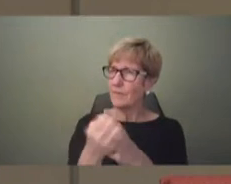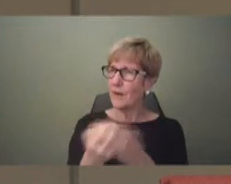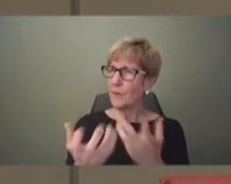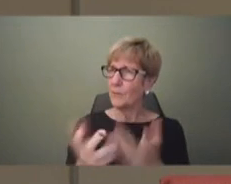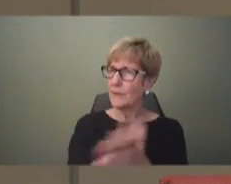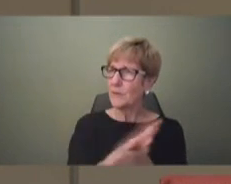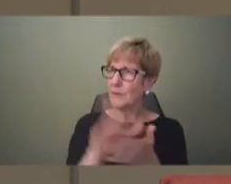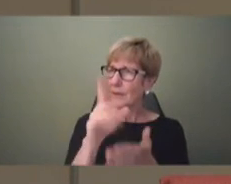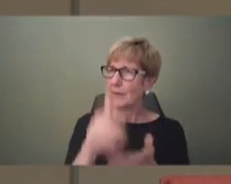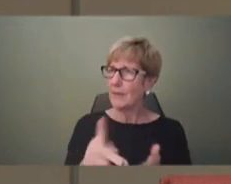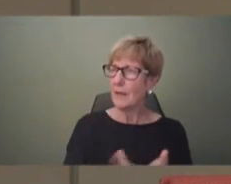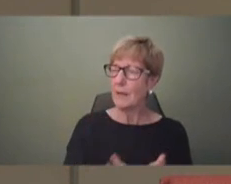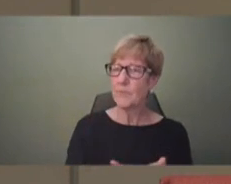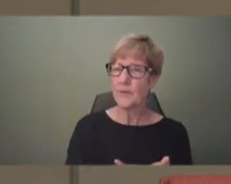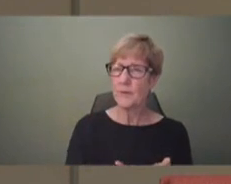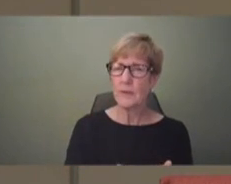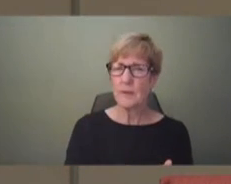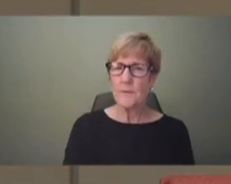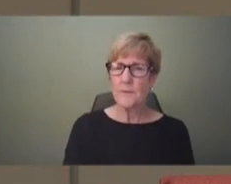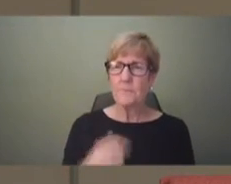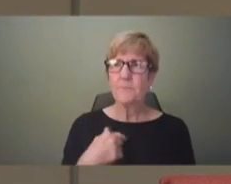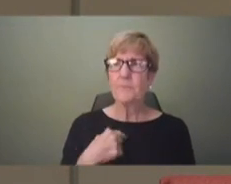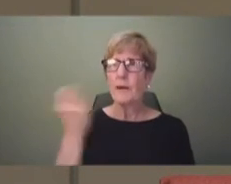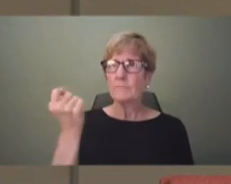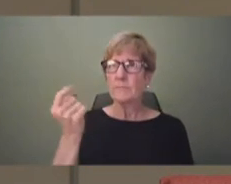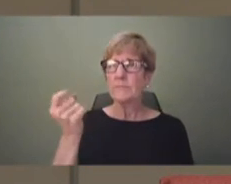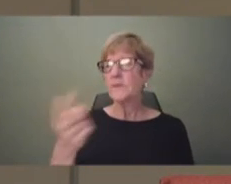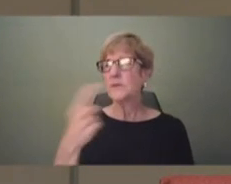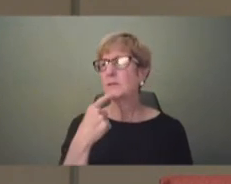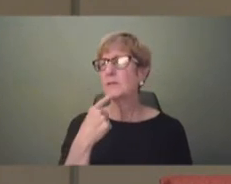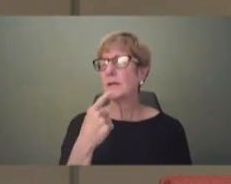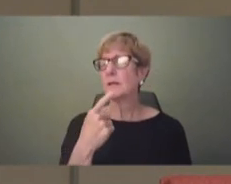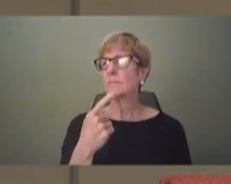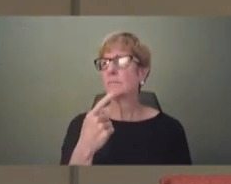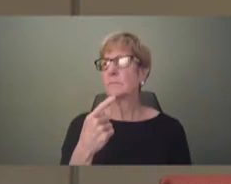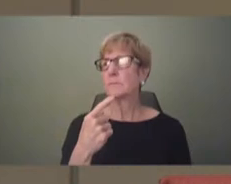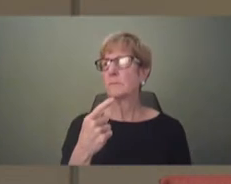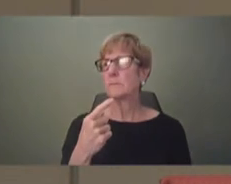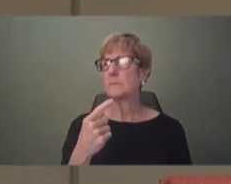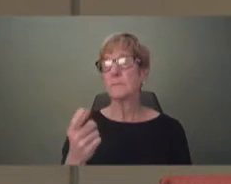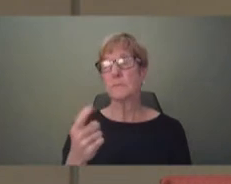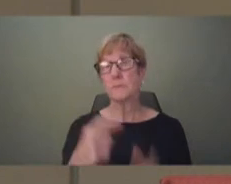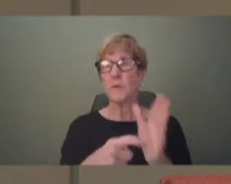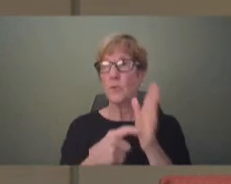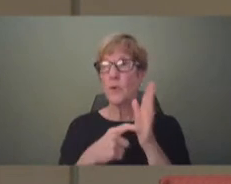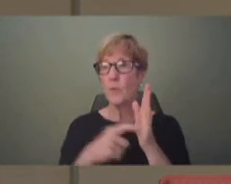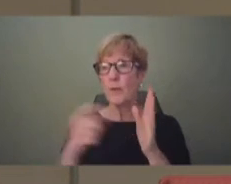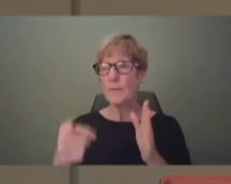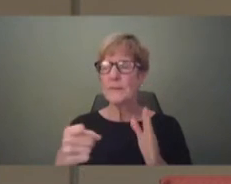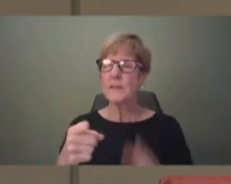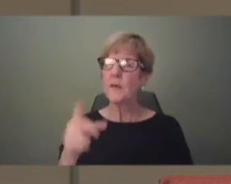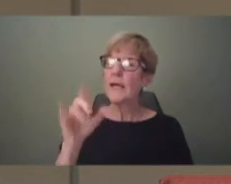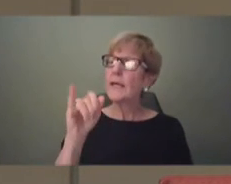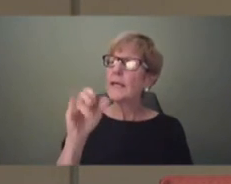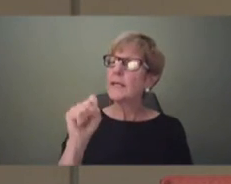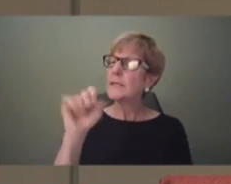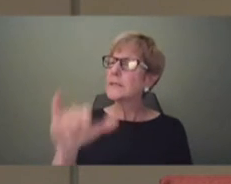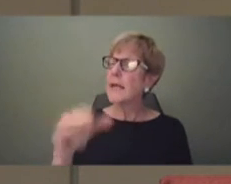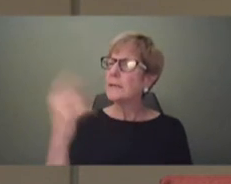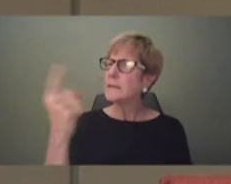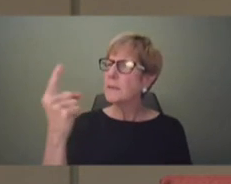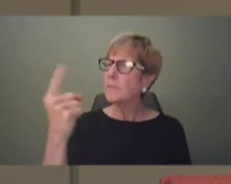don't you know I heard what you said about it being the requirements there is that something from